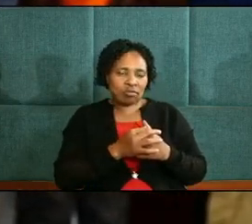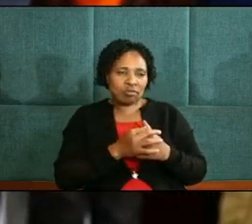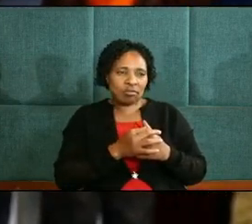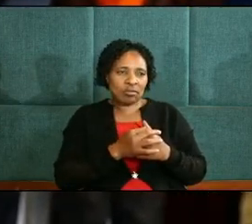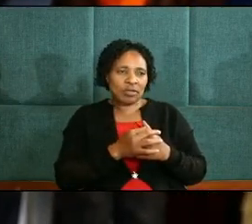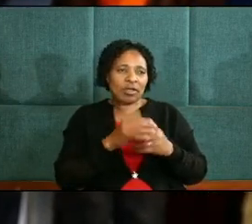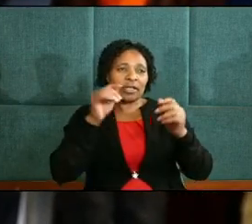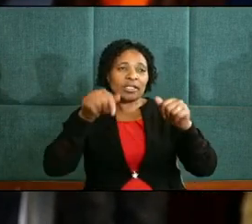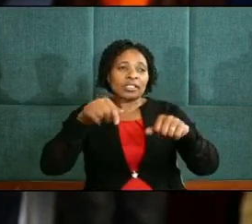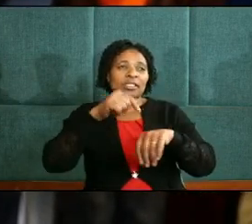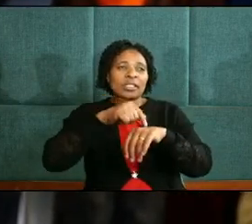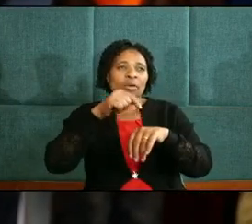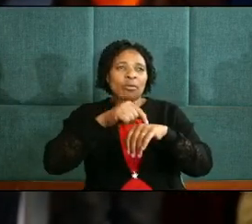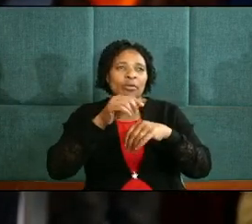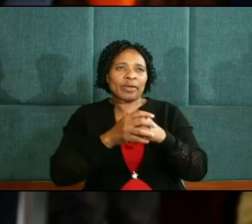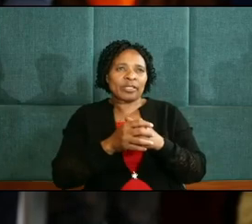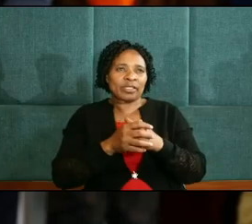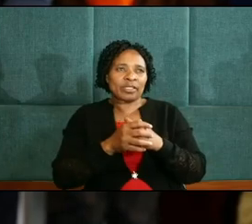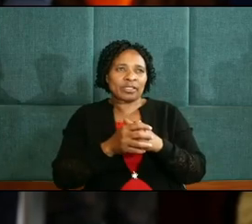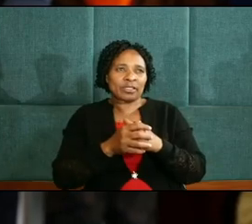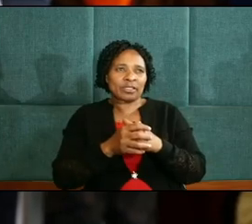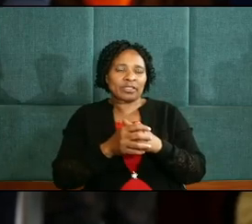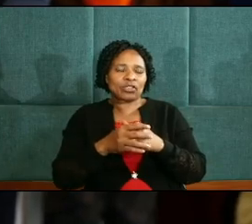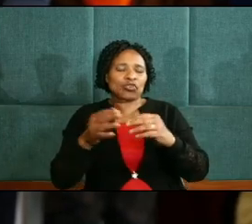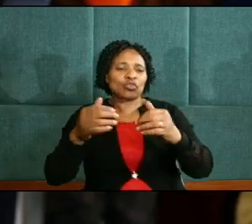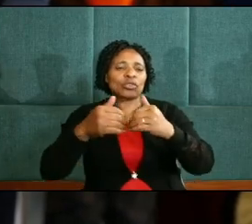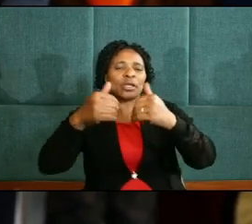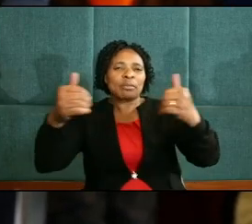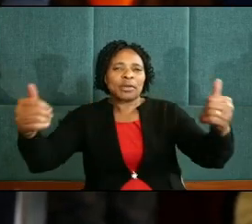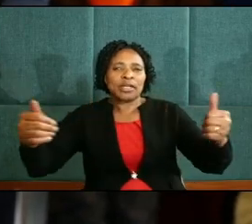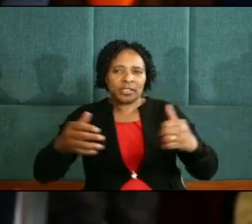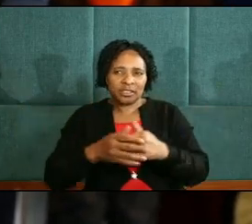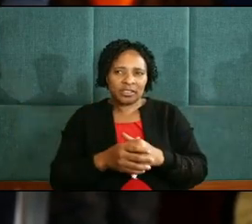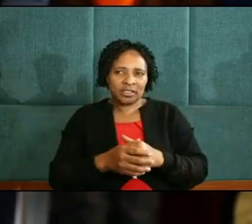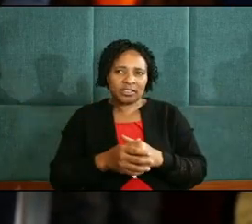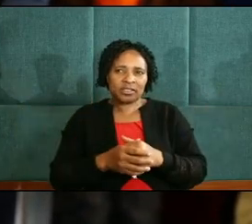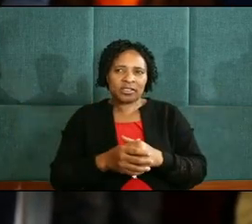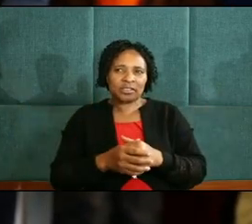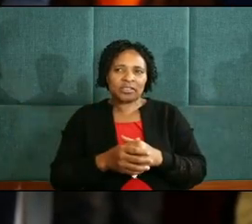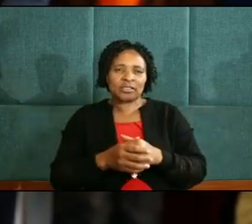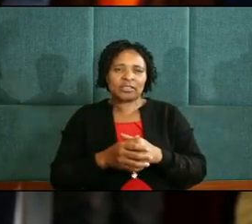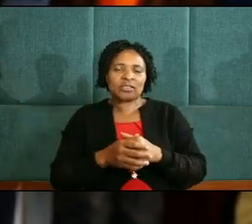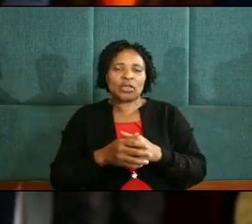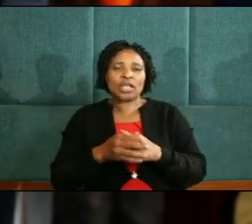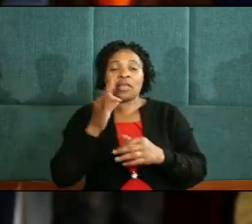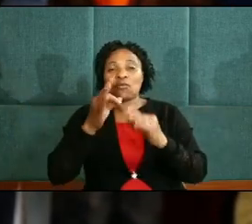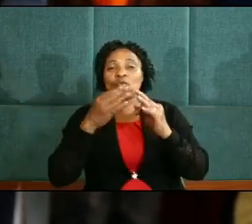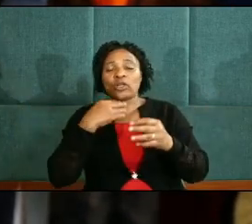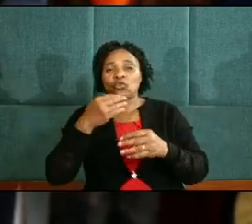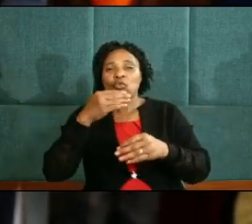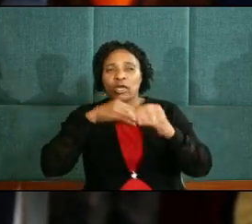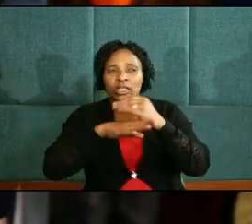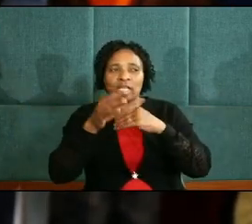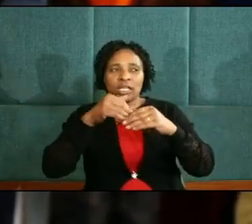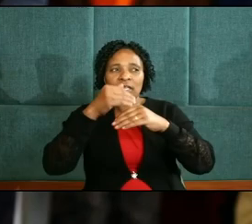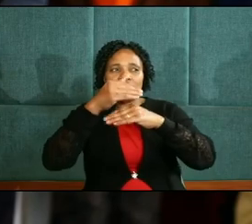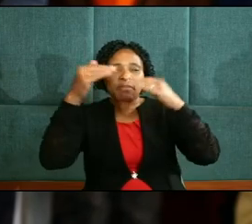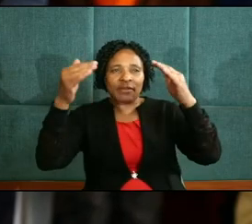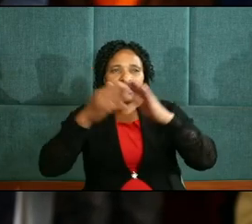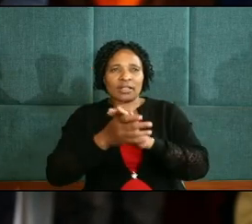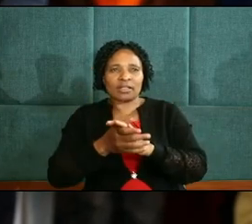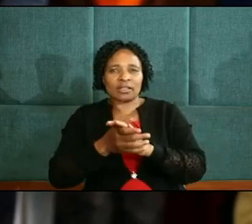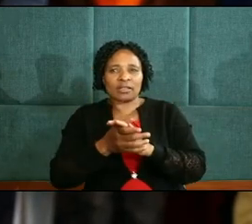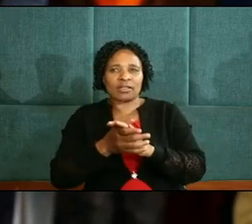a moment to step out of your seat. Let it be recorded in heaven that you came to the altar and